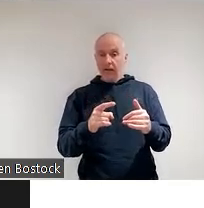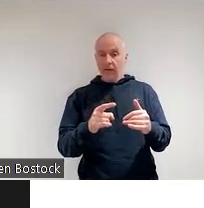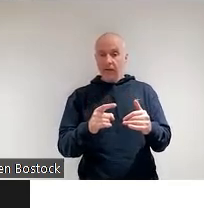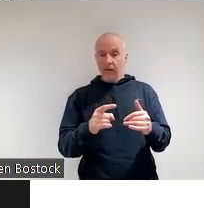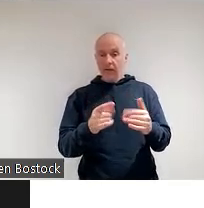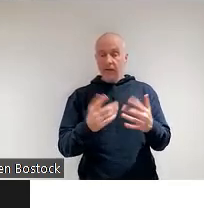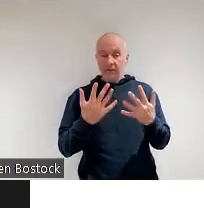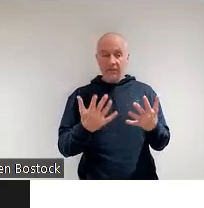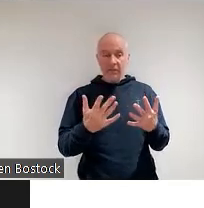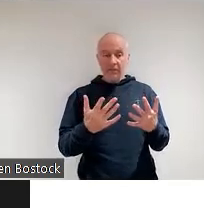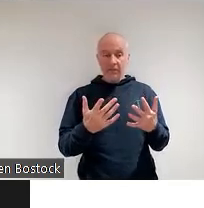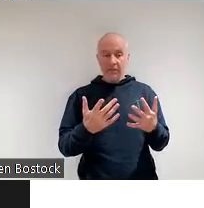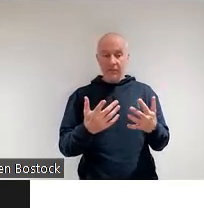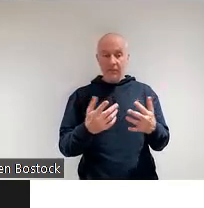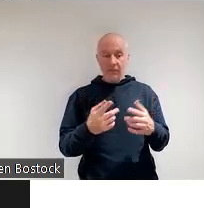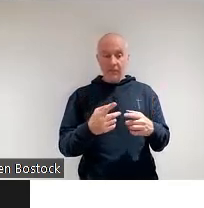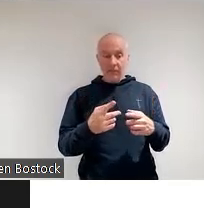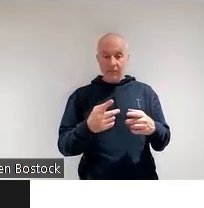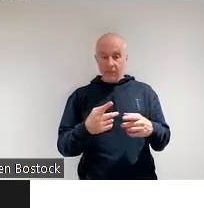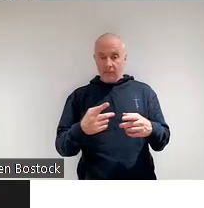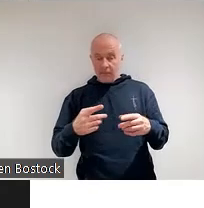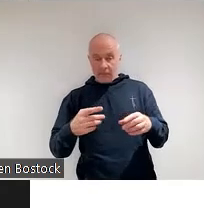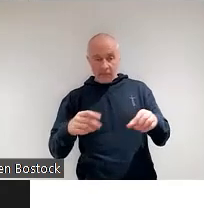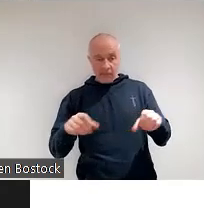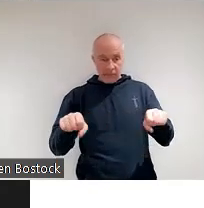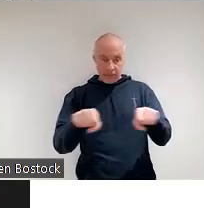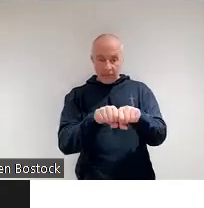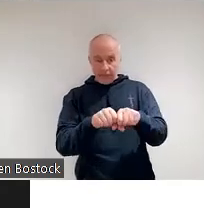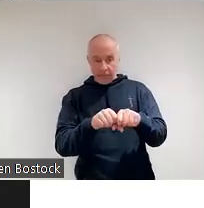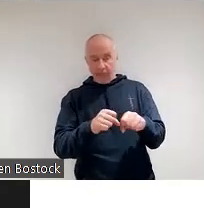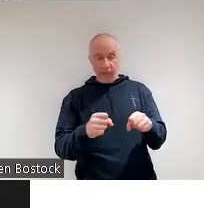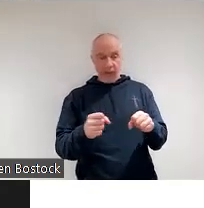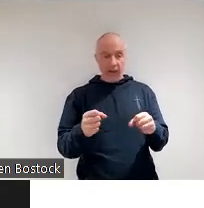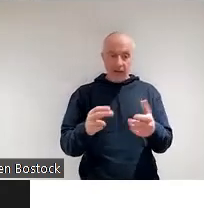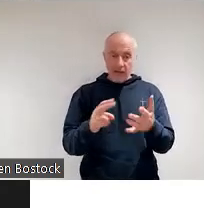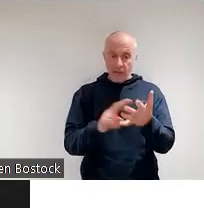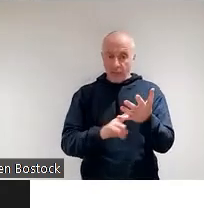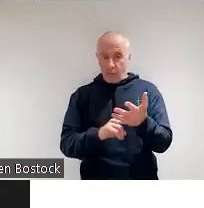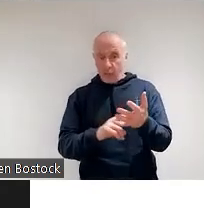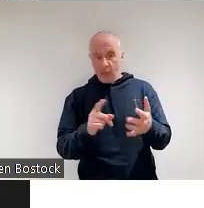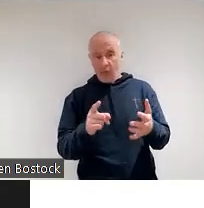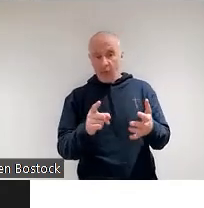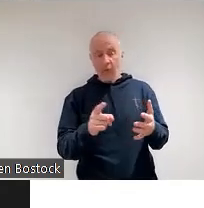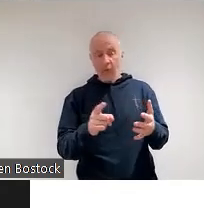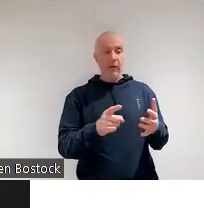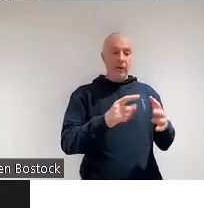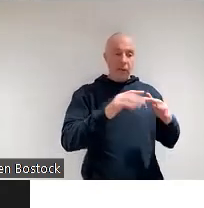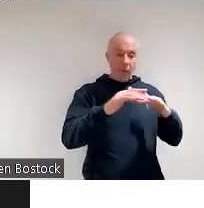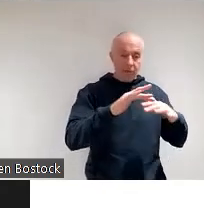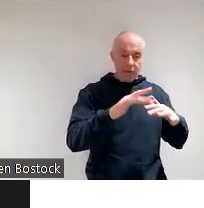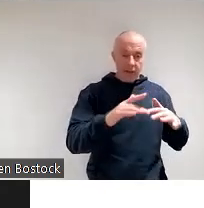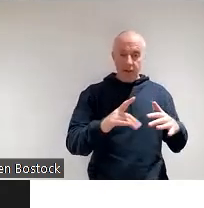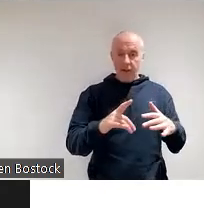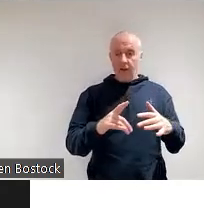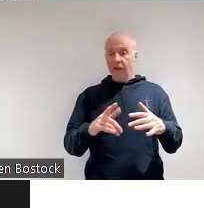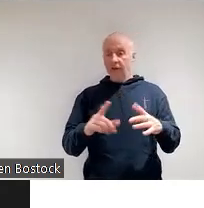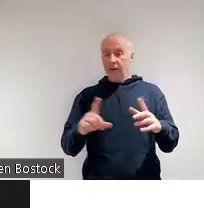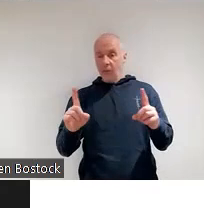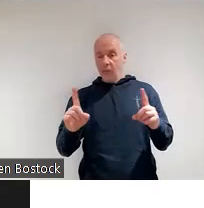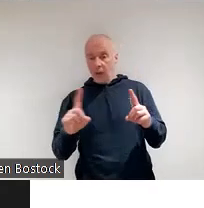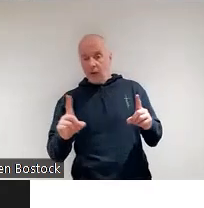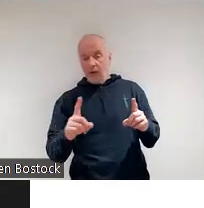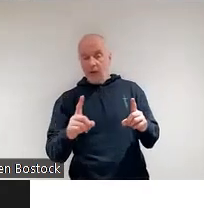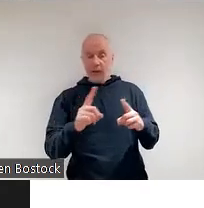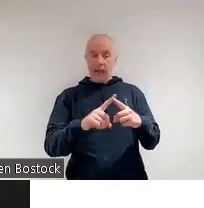all the cellular connections in it, you have Bluetooth in it. So all these things is because all these EV